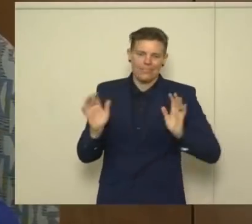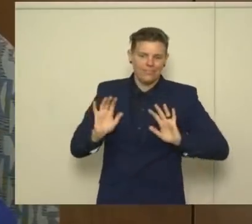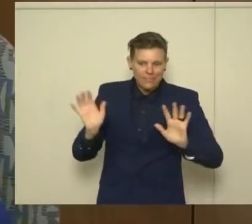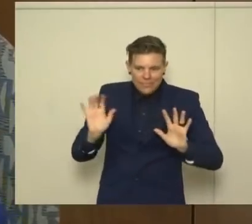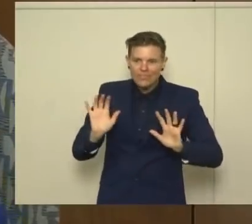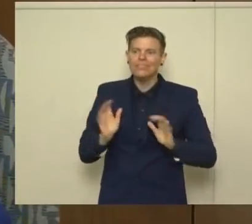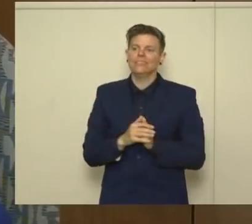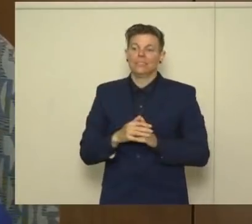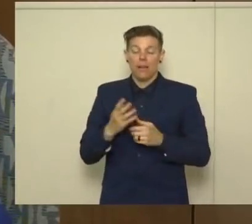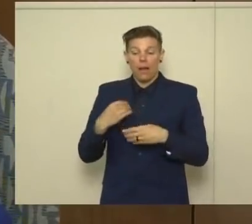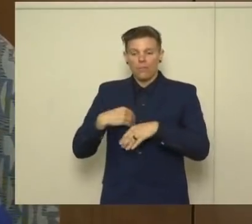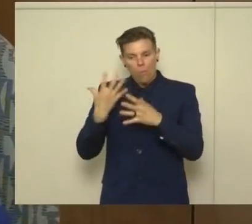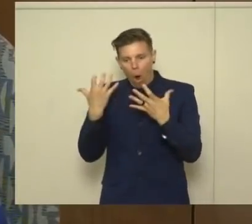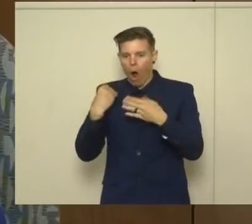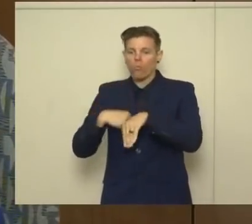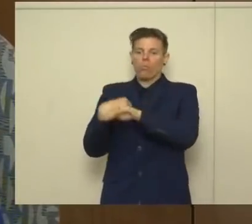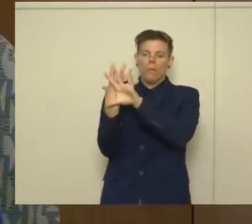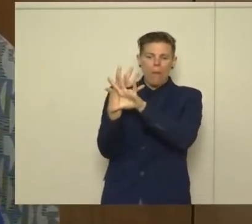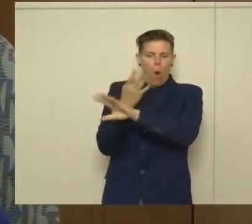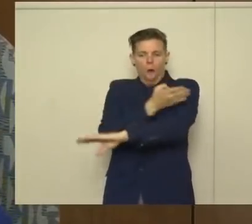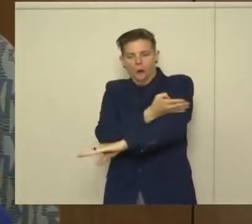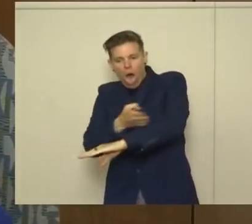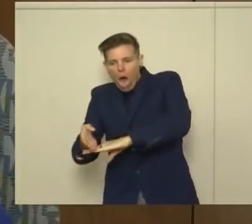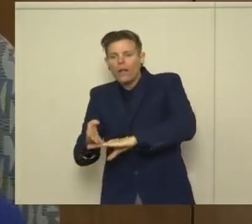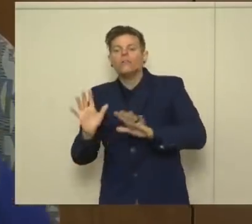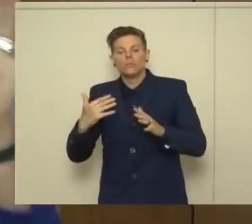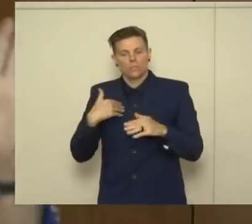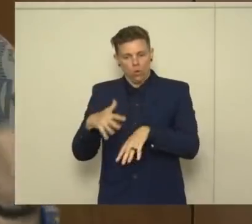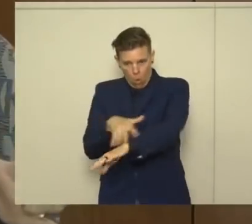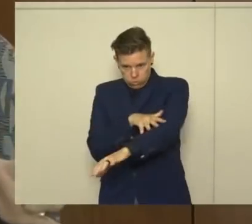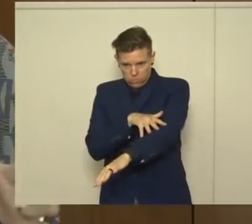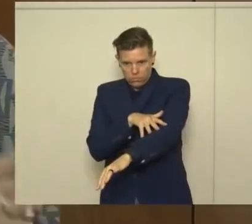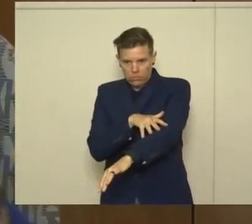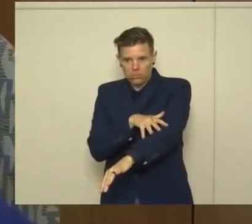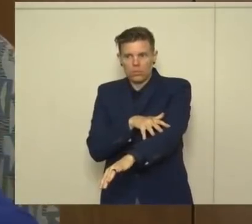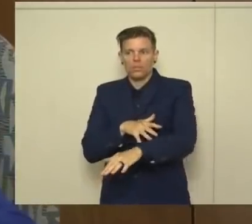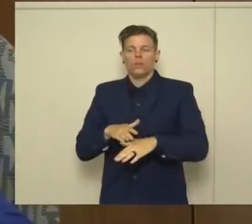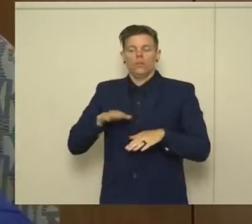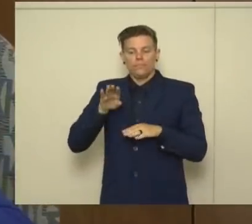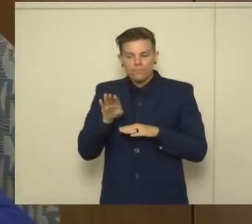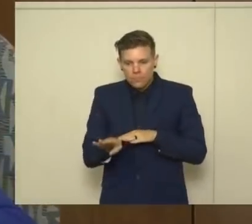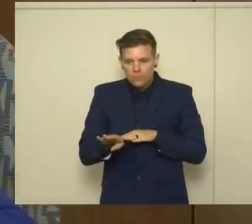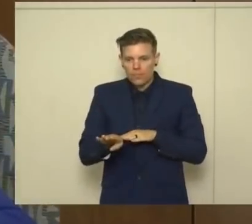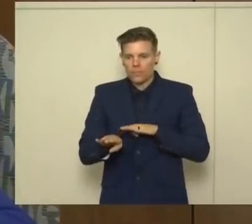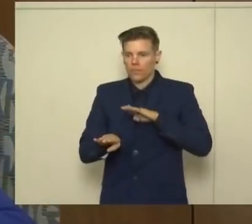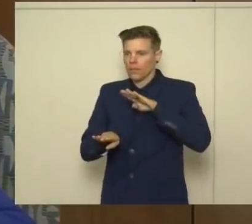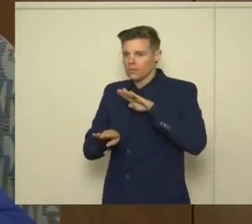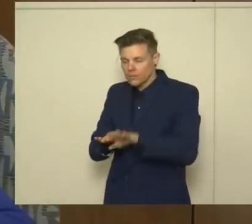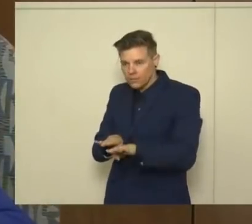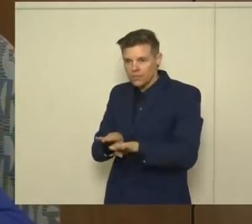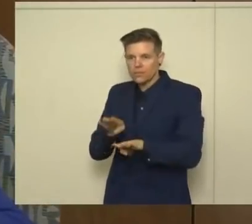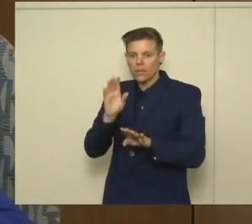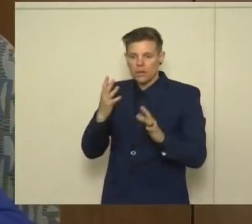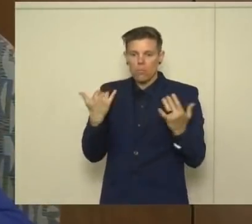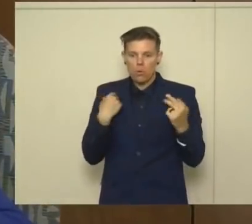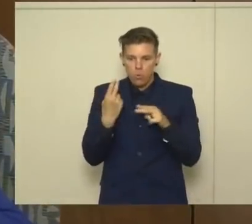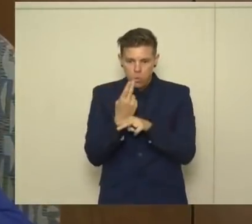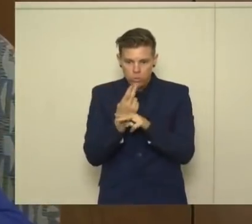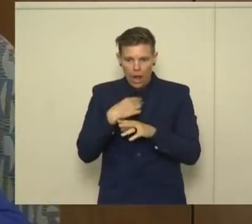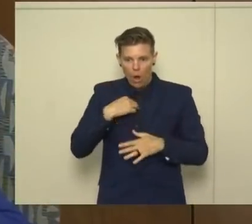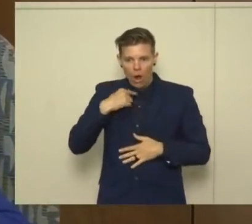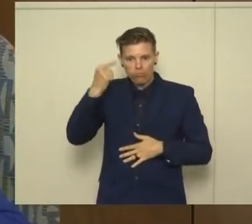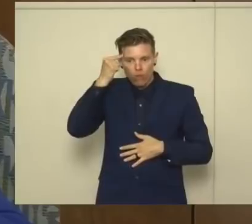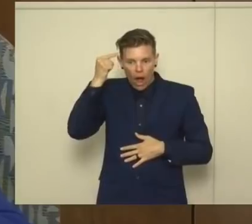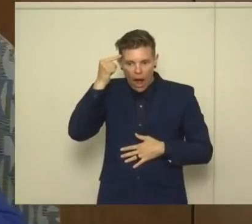Slow, steady, pragmatic, prepared. That's how New Mexico is going to keep